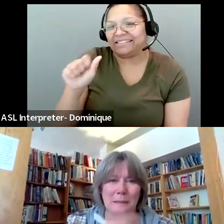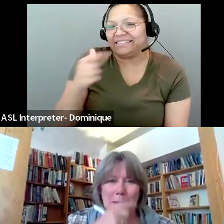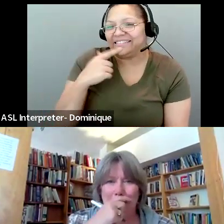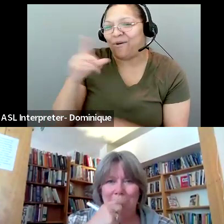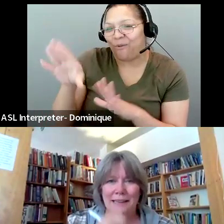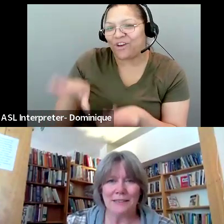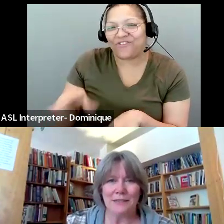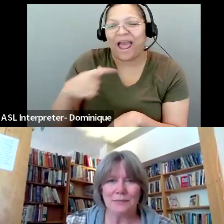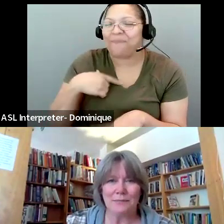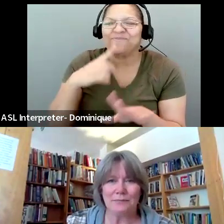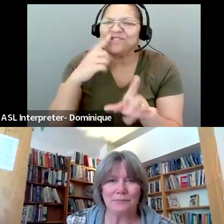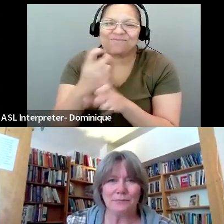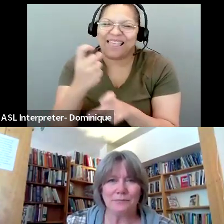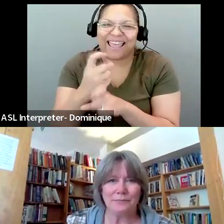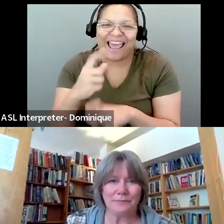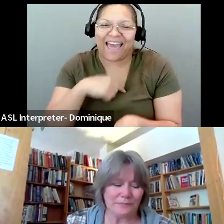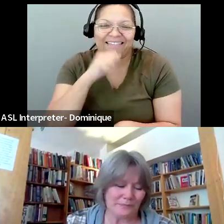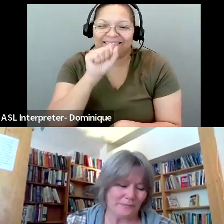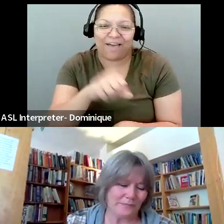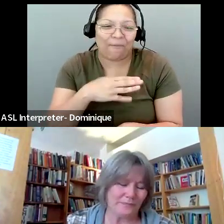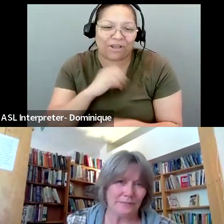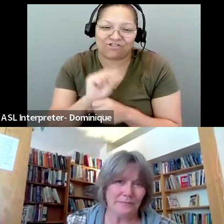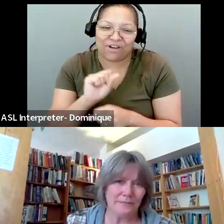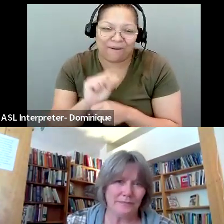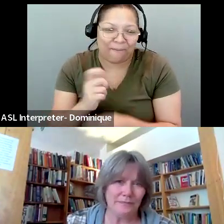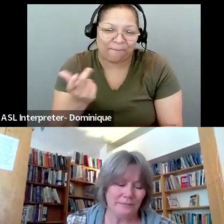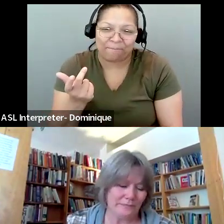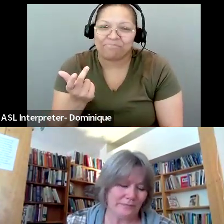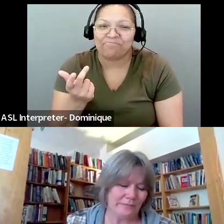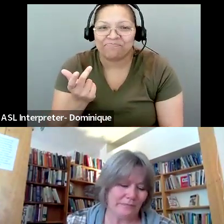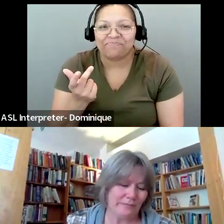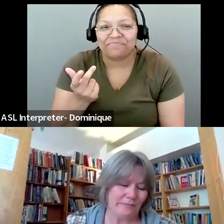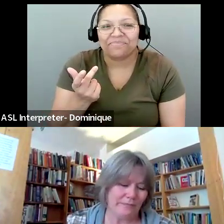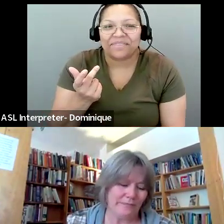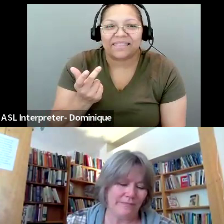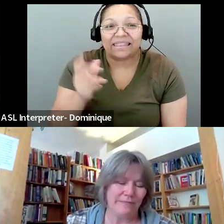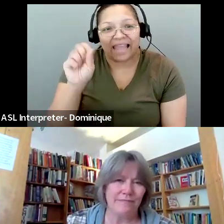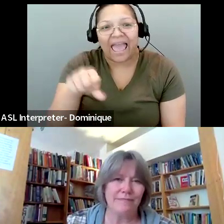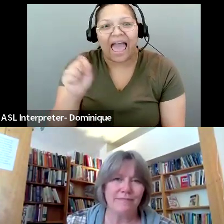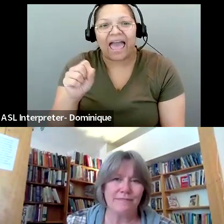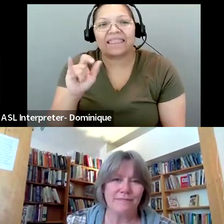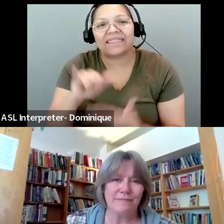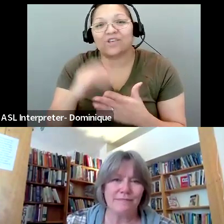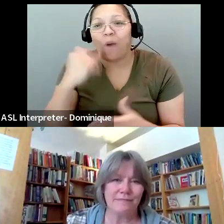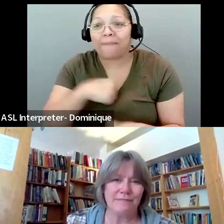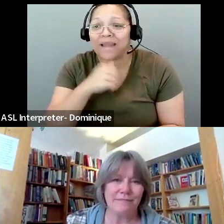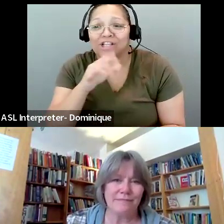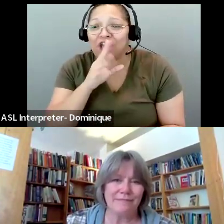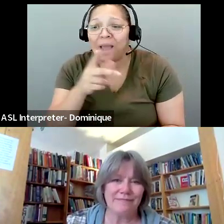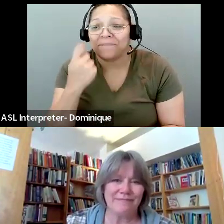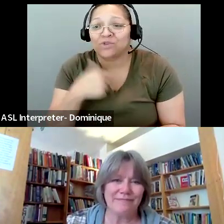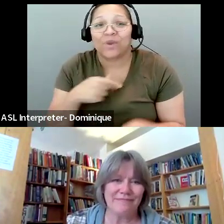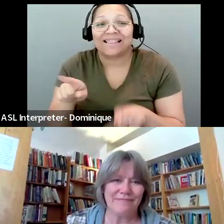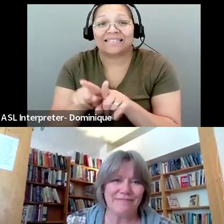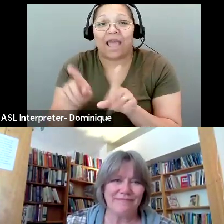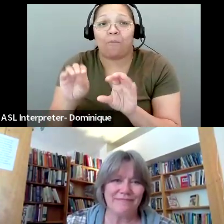no, I'm just playing. I love my job. And so Yeah, that's why I'm not talking, because we're in the same office